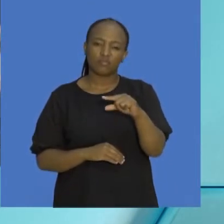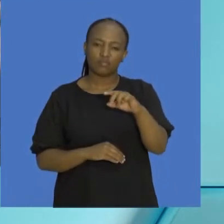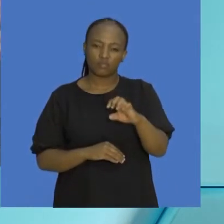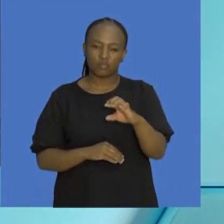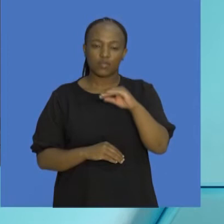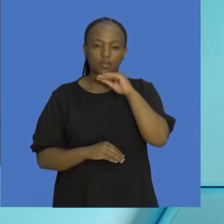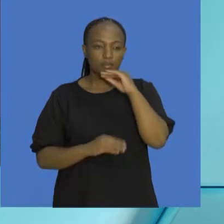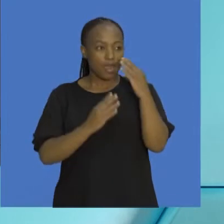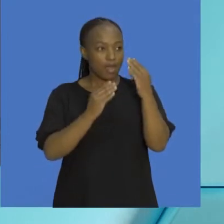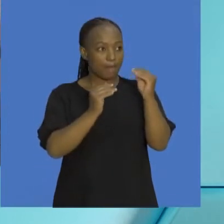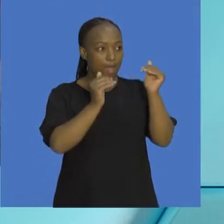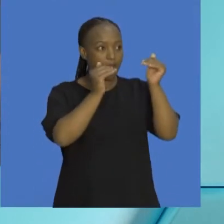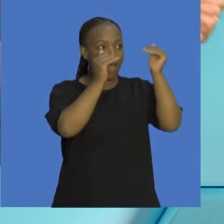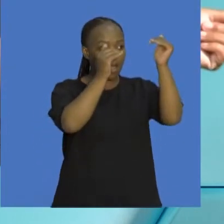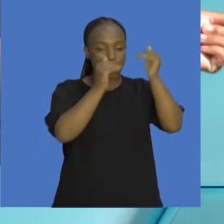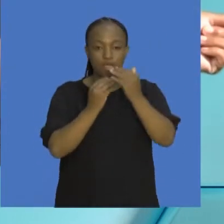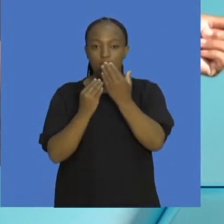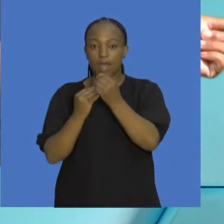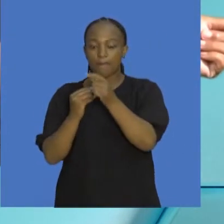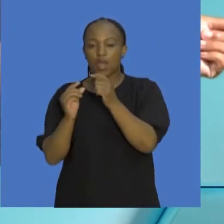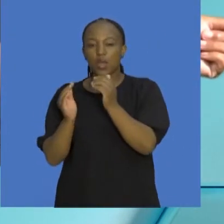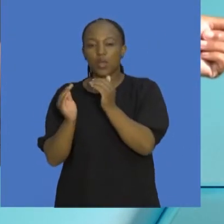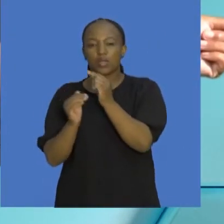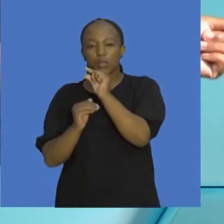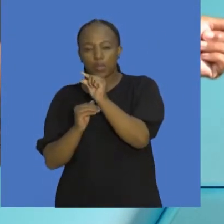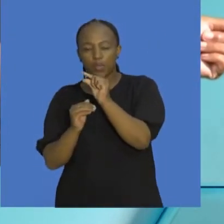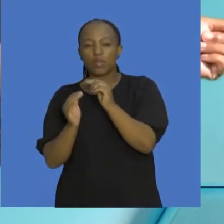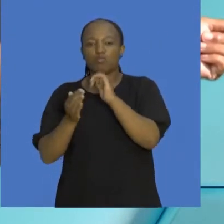So the highest minus the lowest.